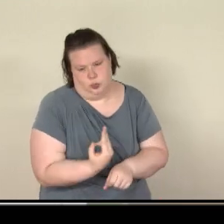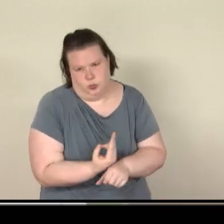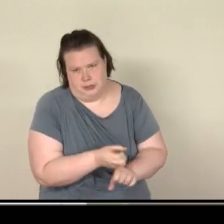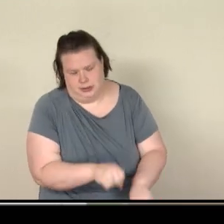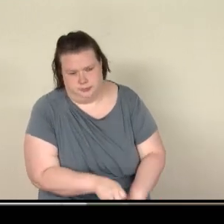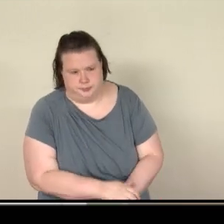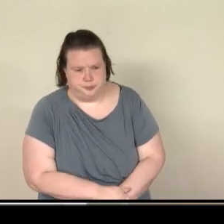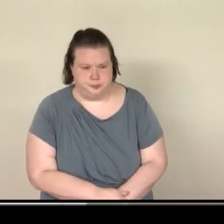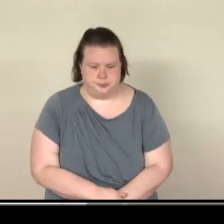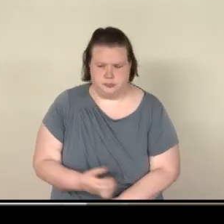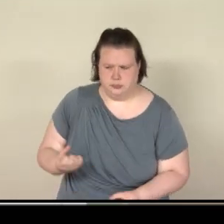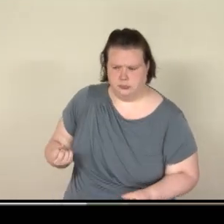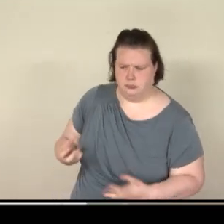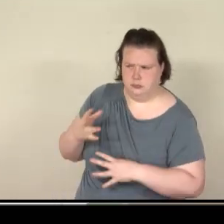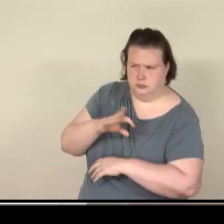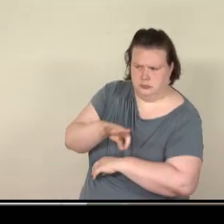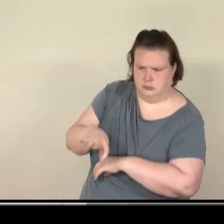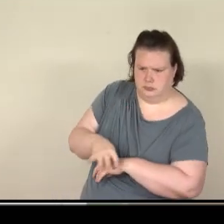condition.